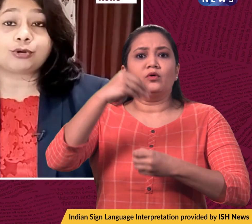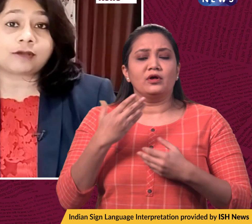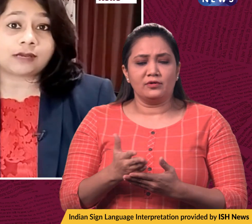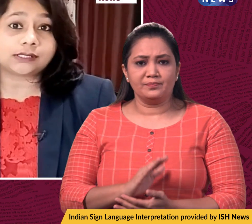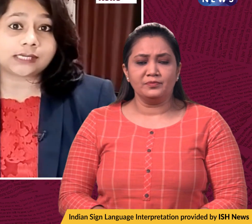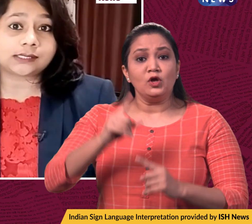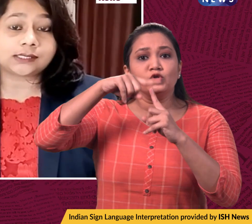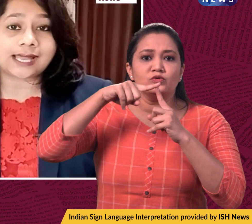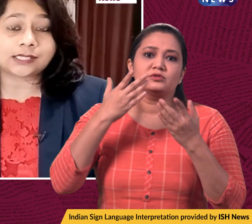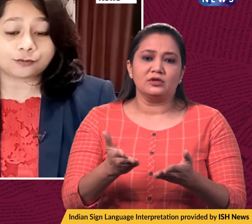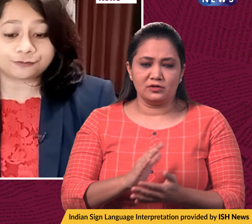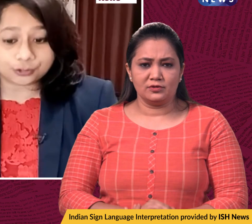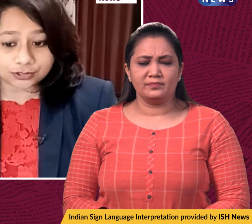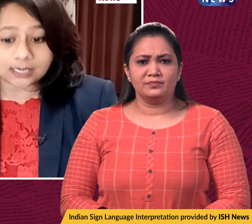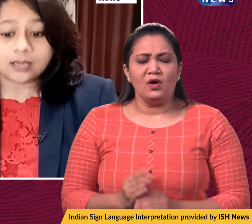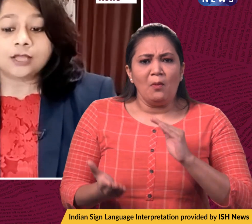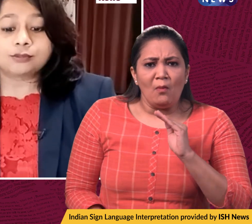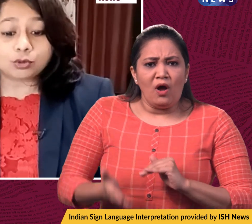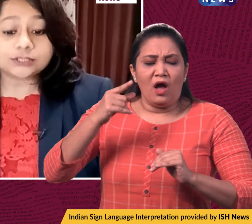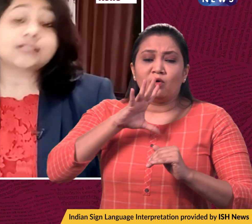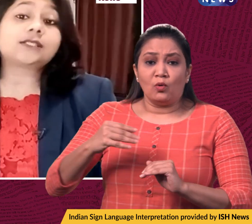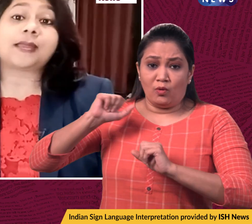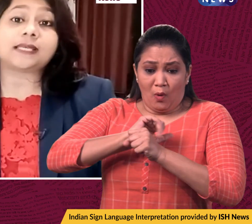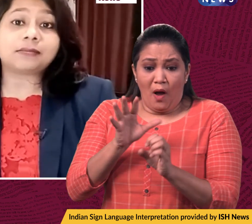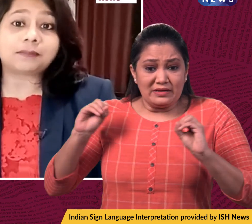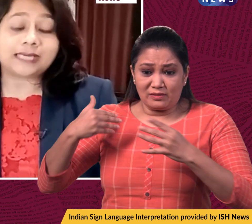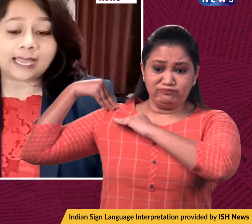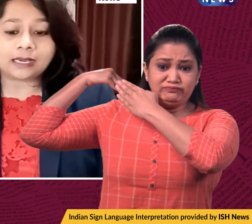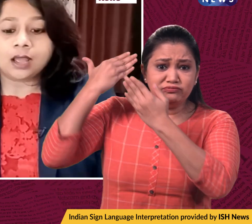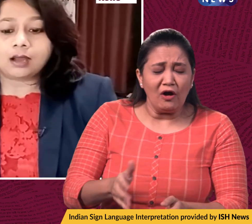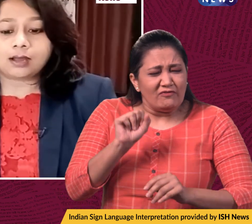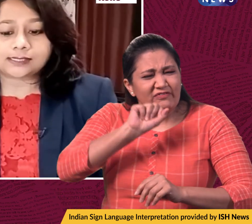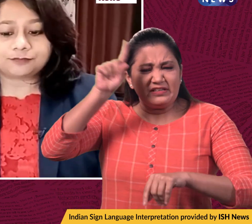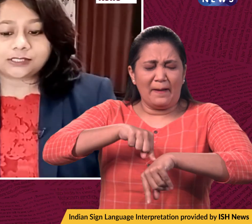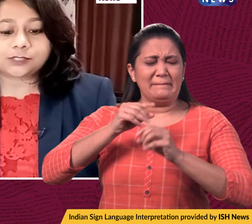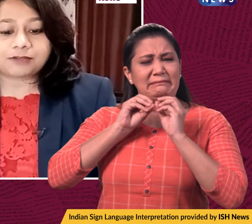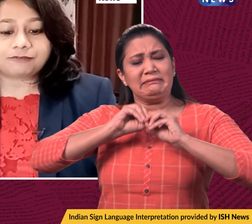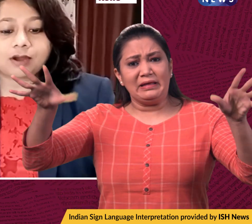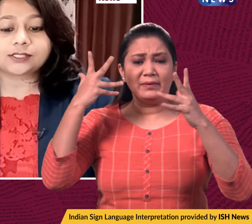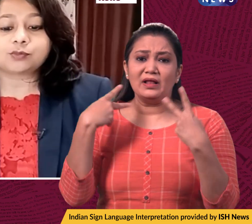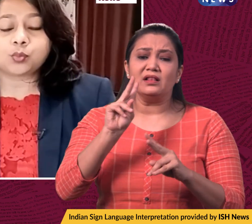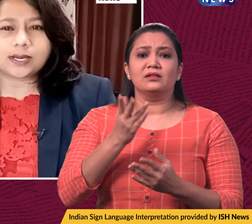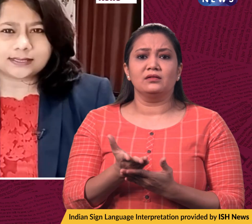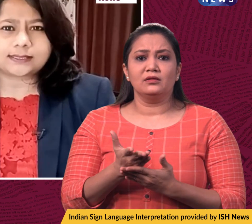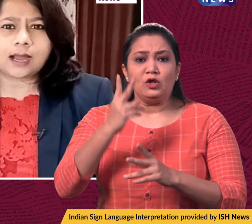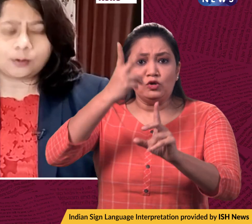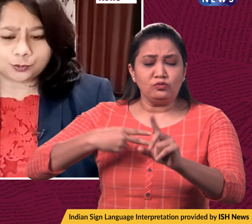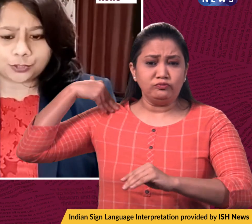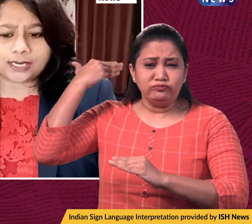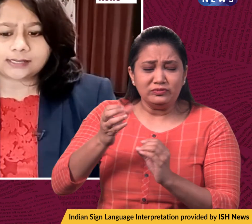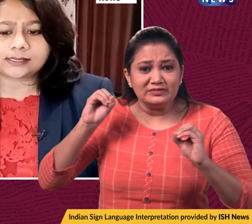new coronavirus cases as of Tuesday, the most since the pandemic began, as it faces by far its